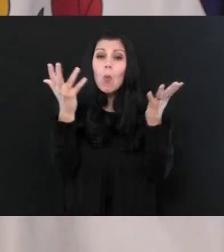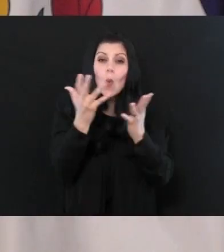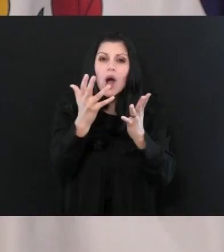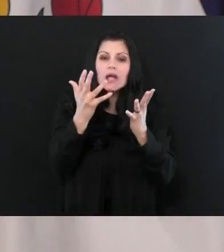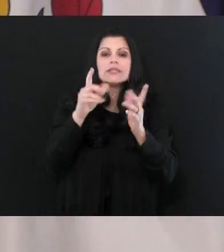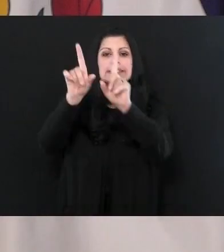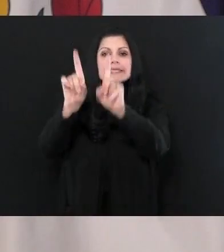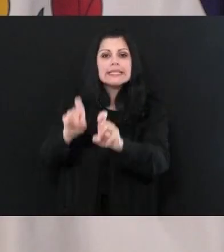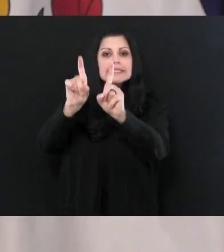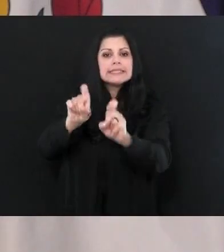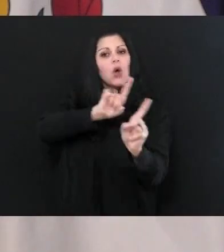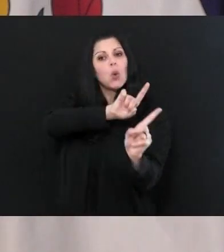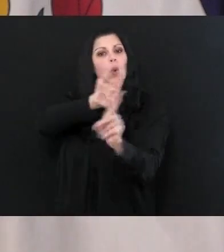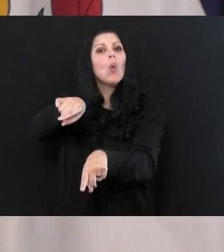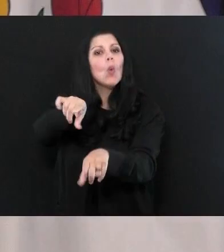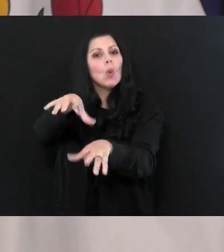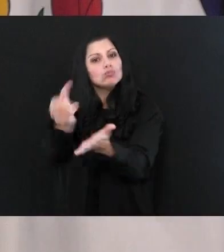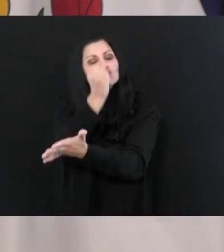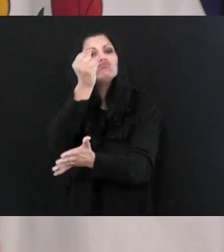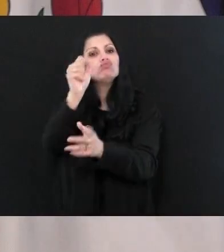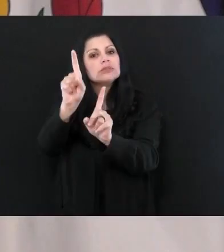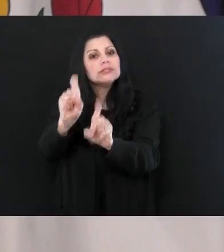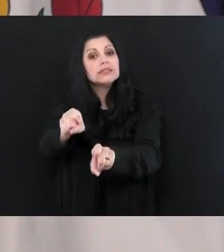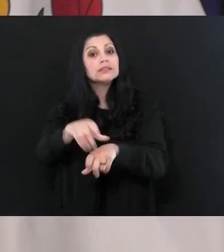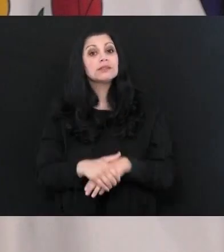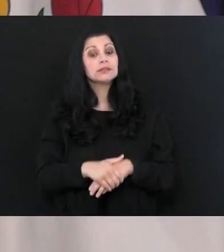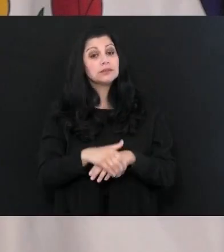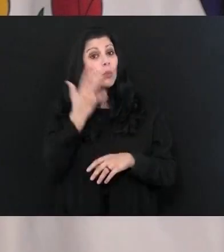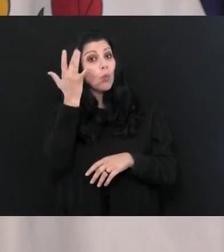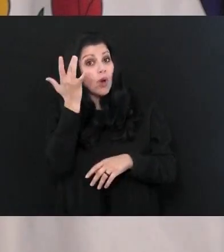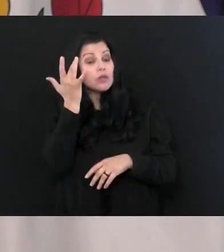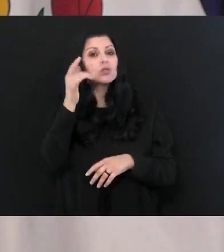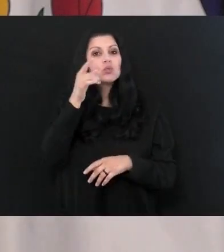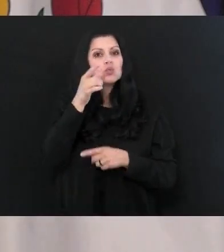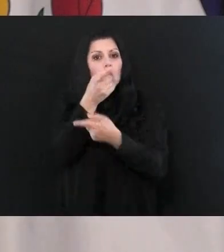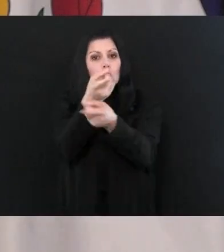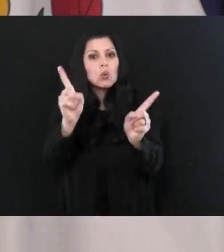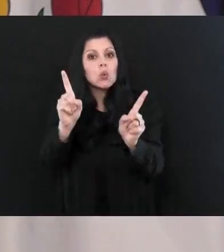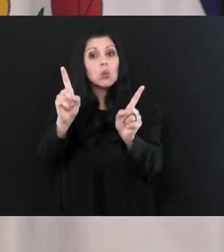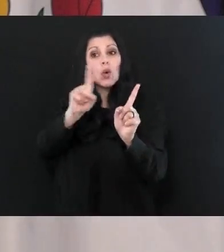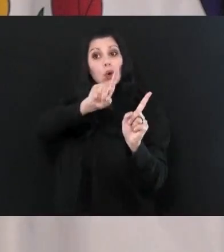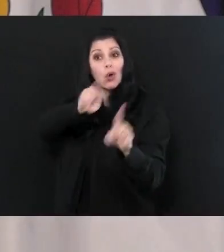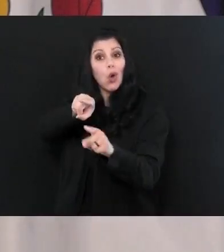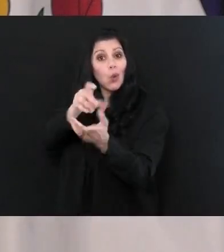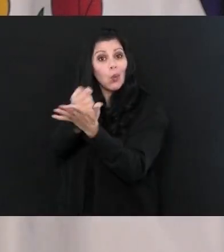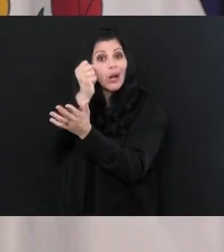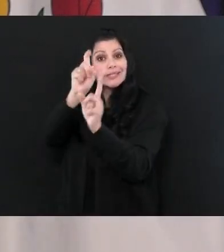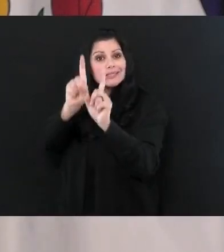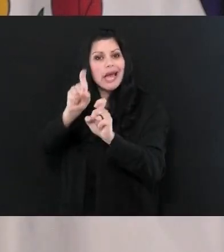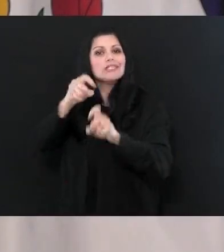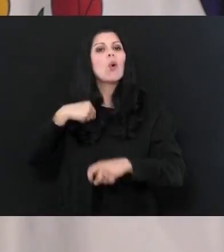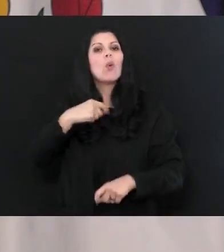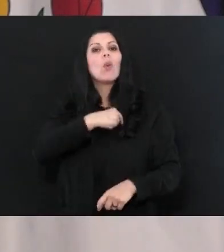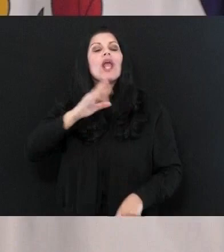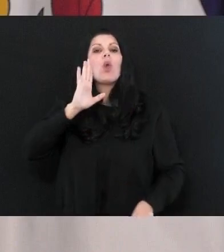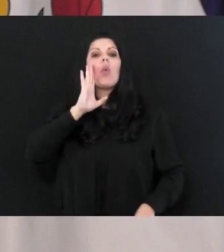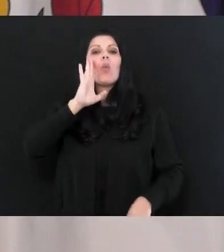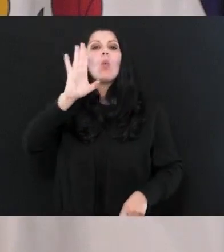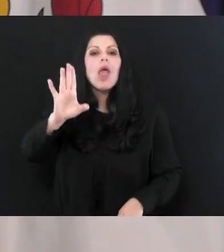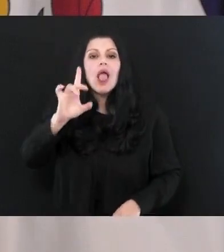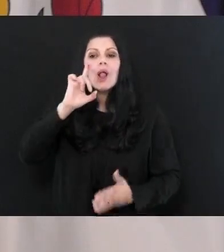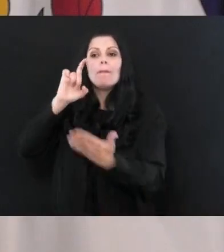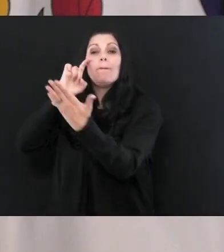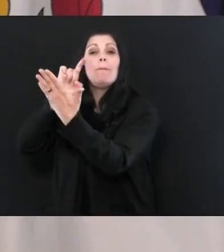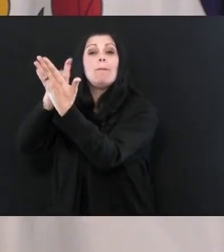tested. Because of all the people we test, we will find spreaders. We will